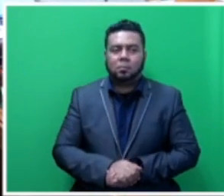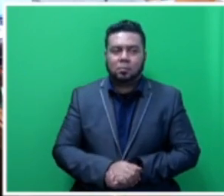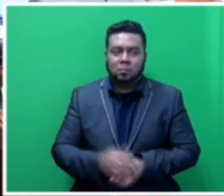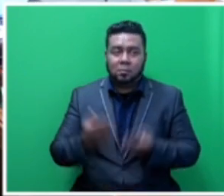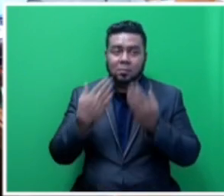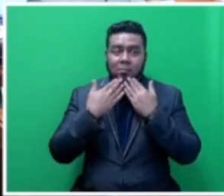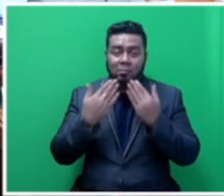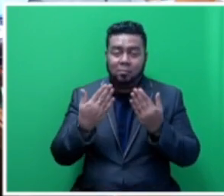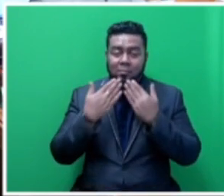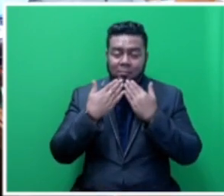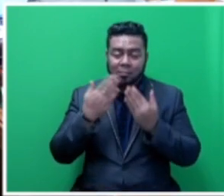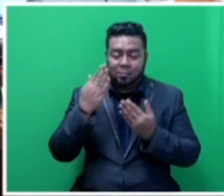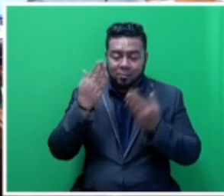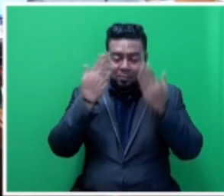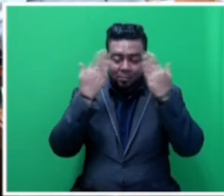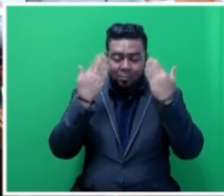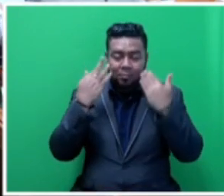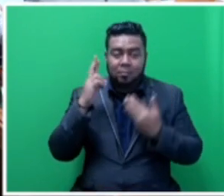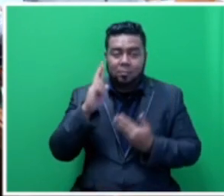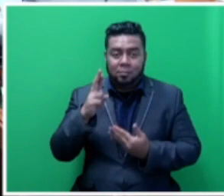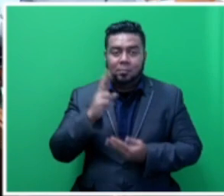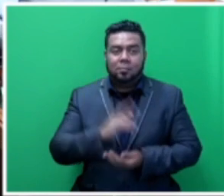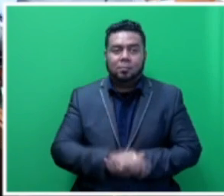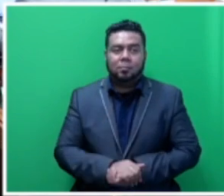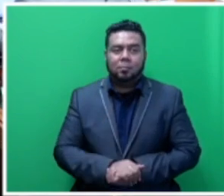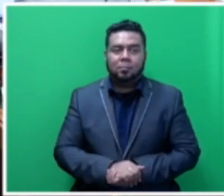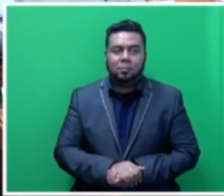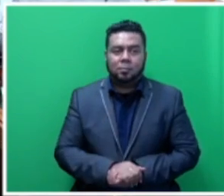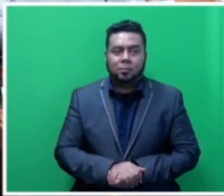Thank you, Mr. Speaker, sir.